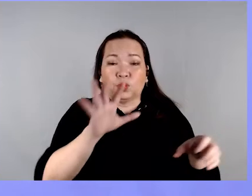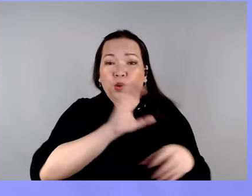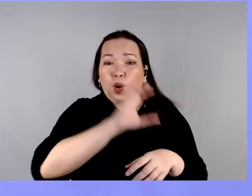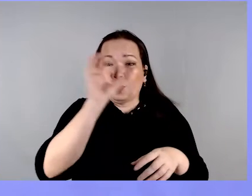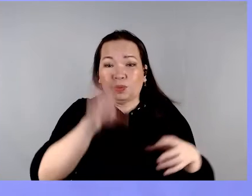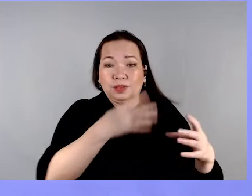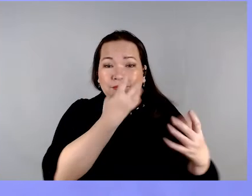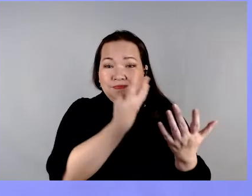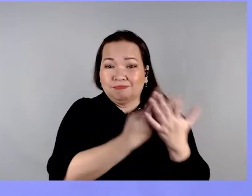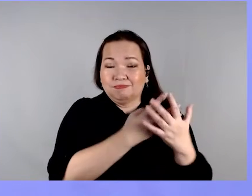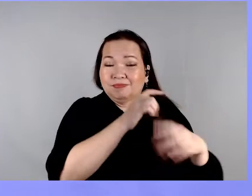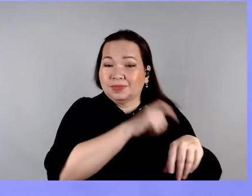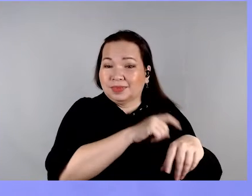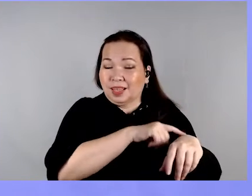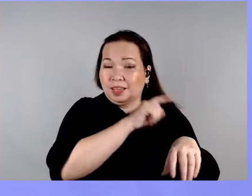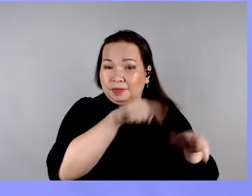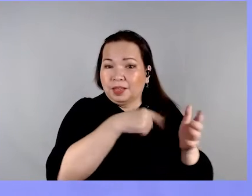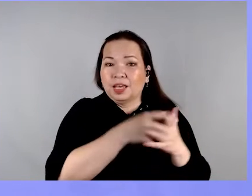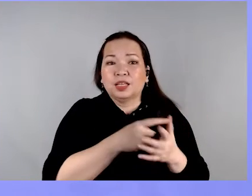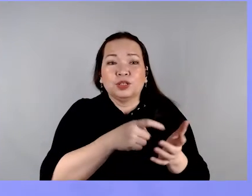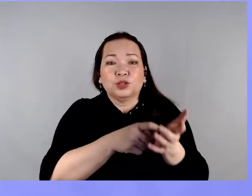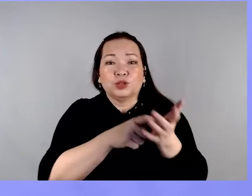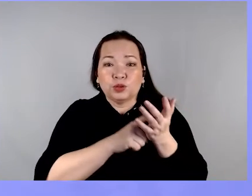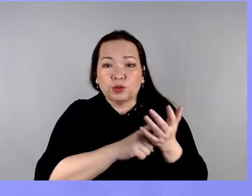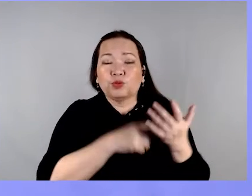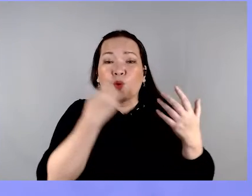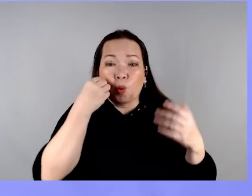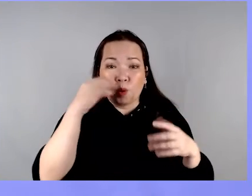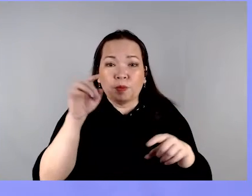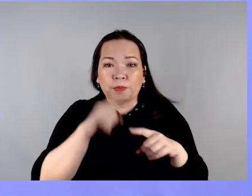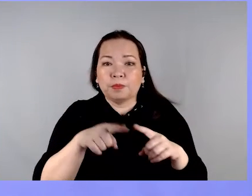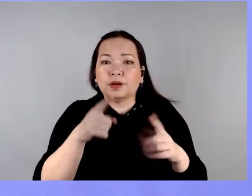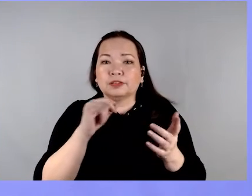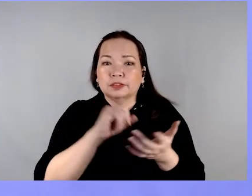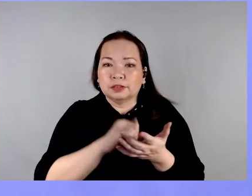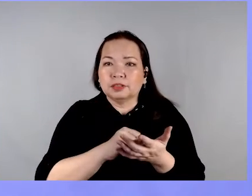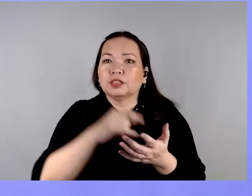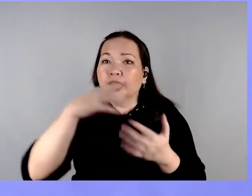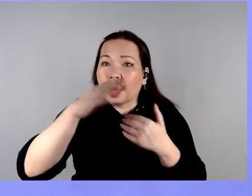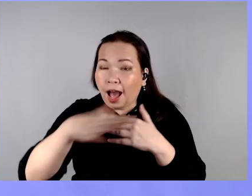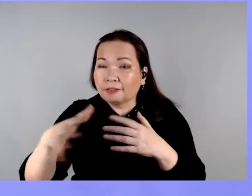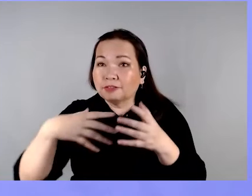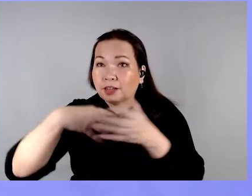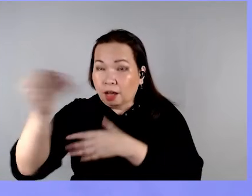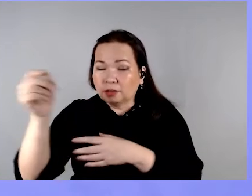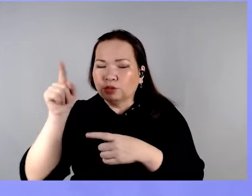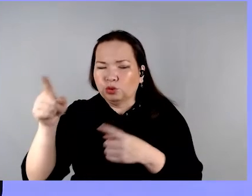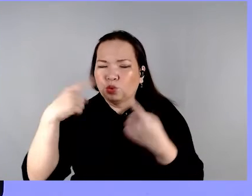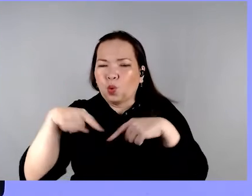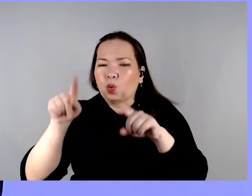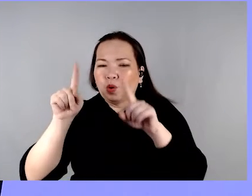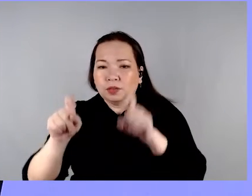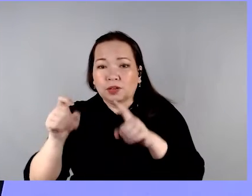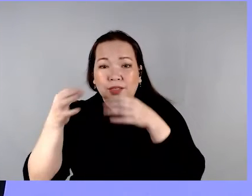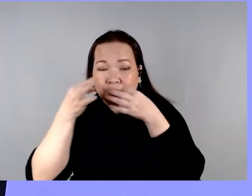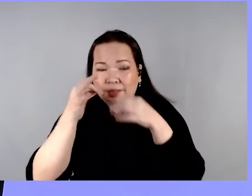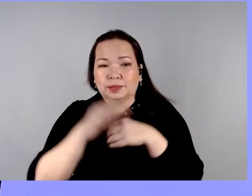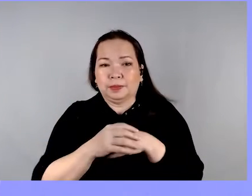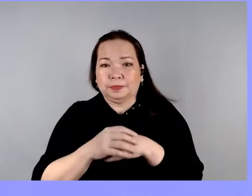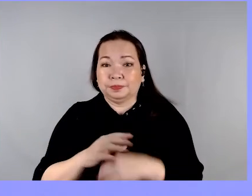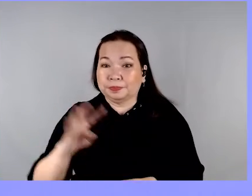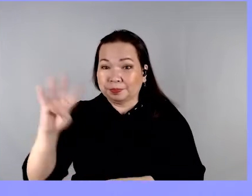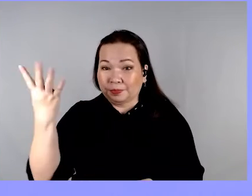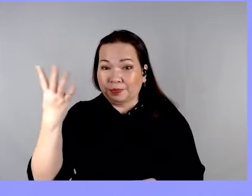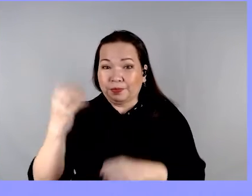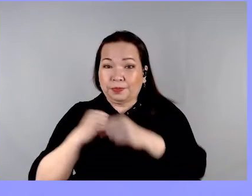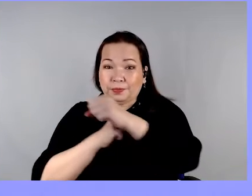PDLs who have fully served their sentences and mandated them to undergo the DDE after their release. The fourth